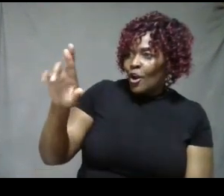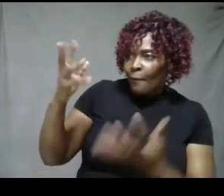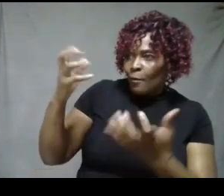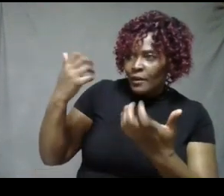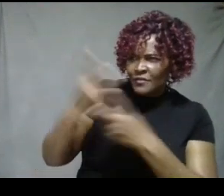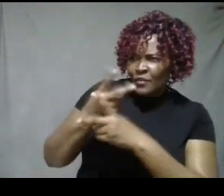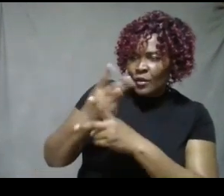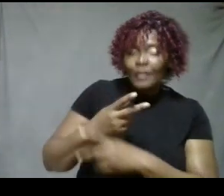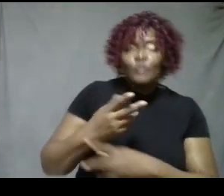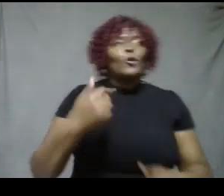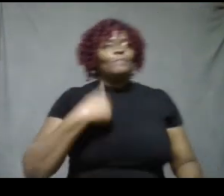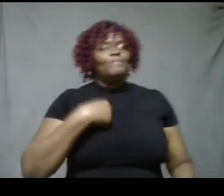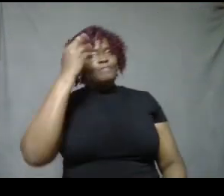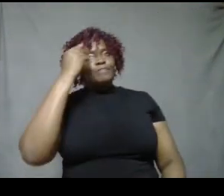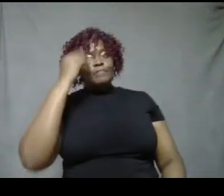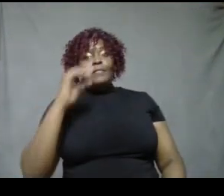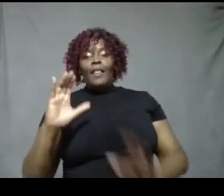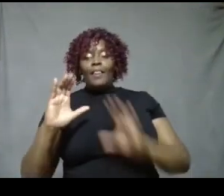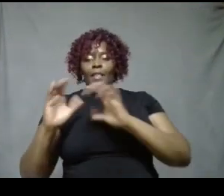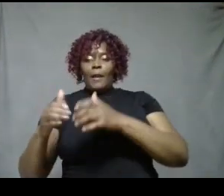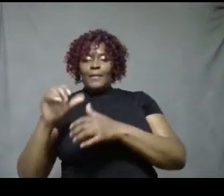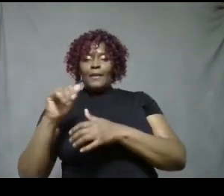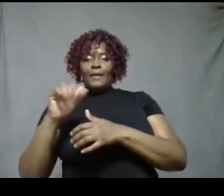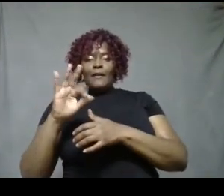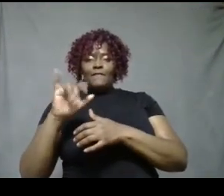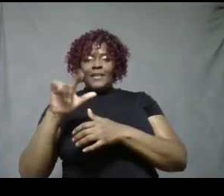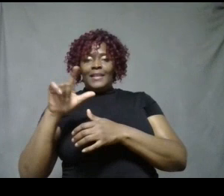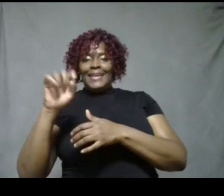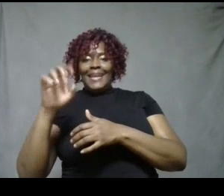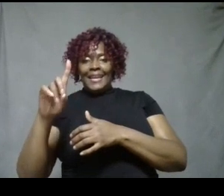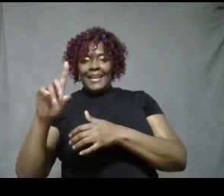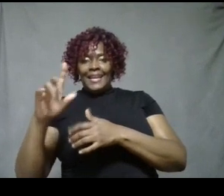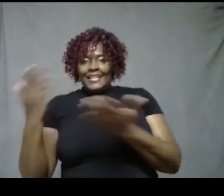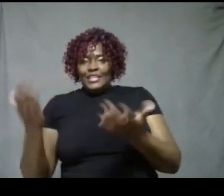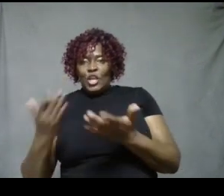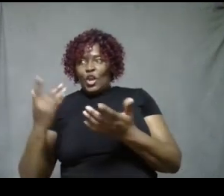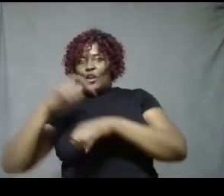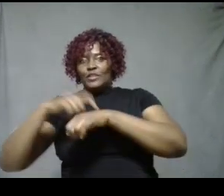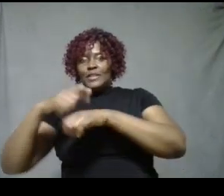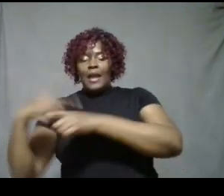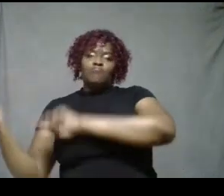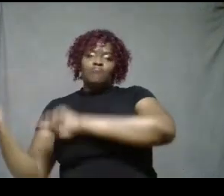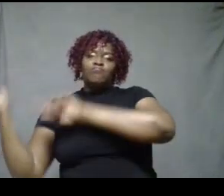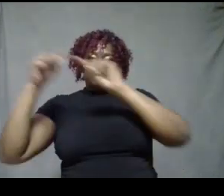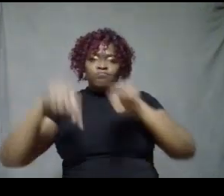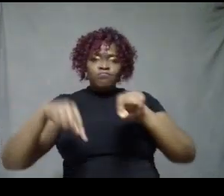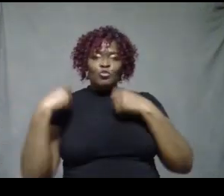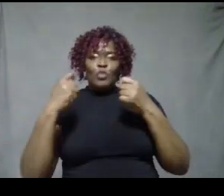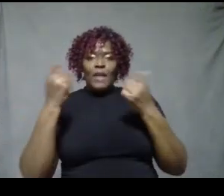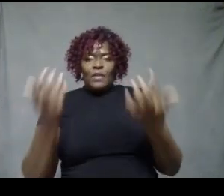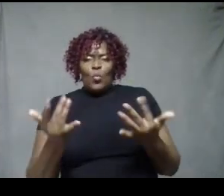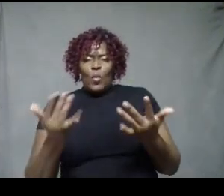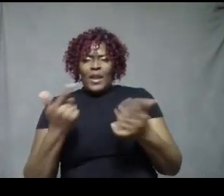My thought is Affiliated's here. They spend their time driving here, sitting here, waiting a couple hours for us to